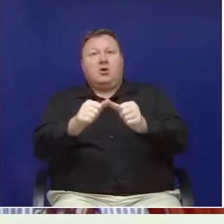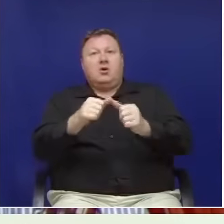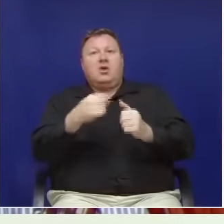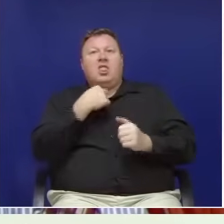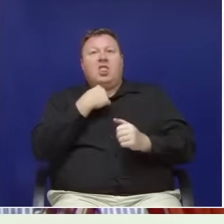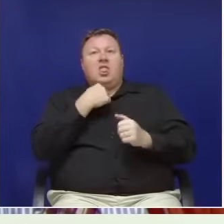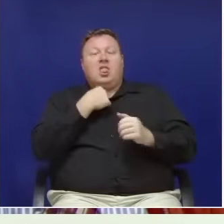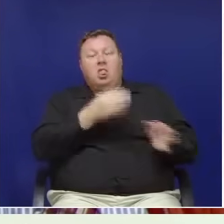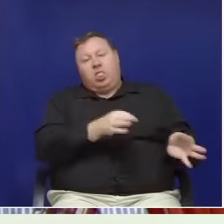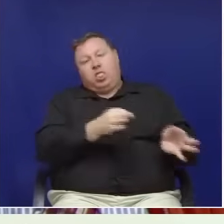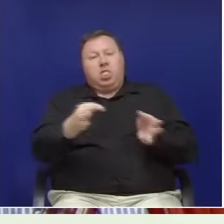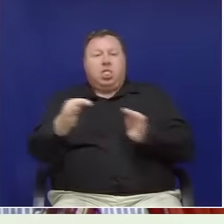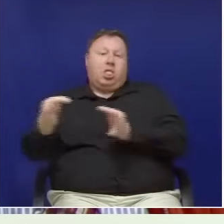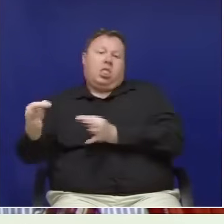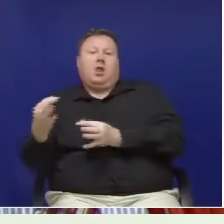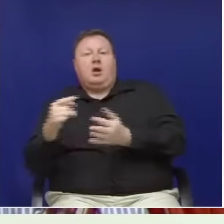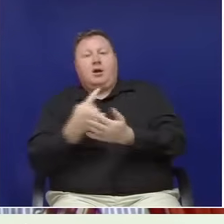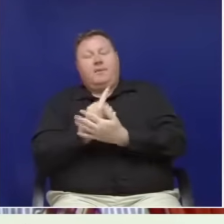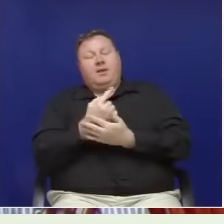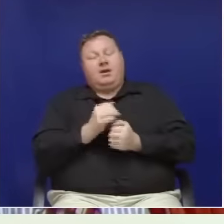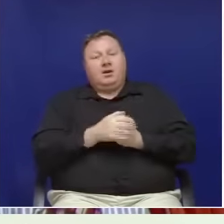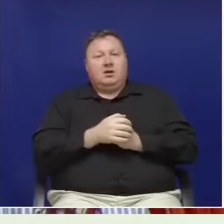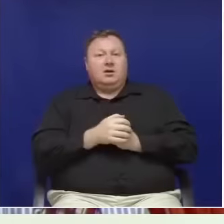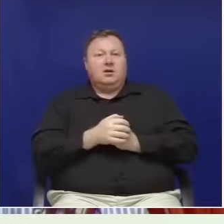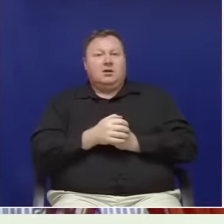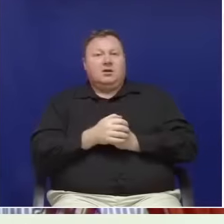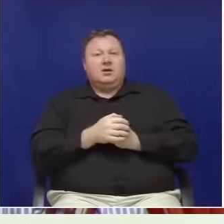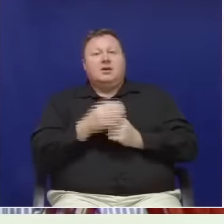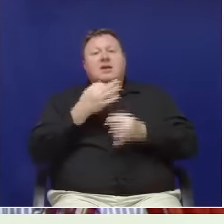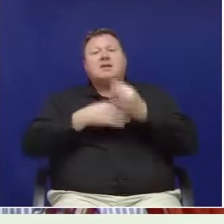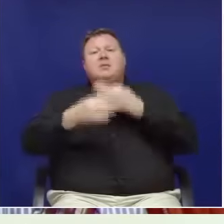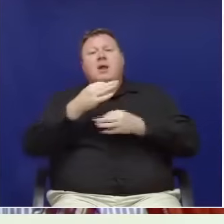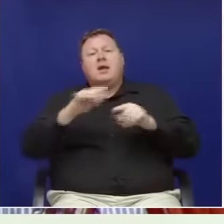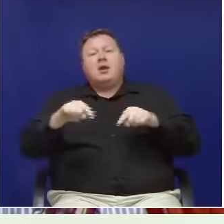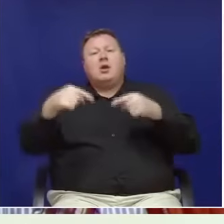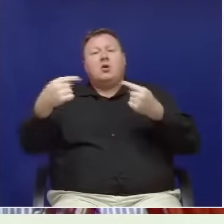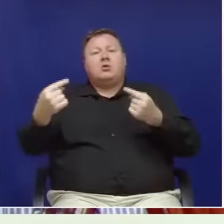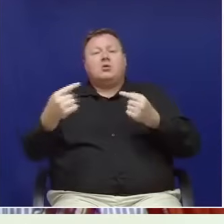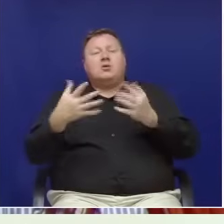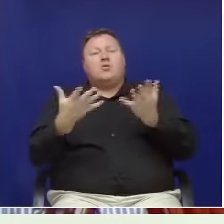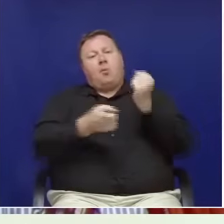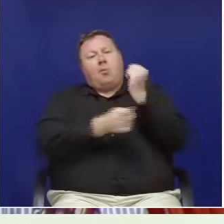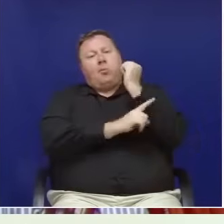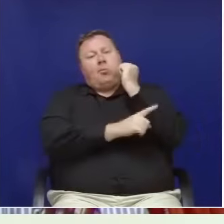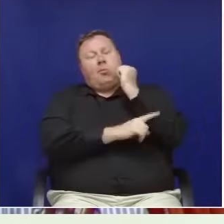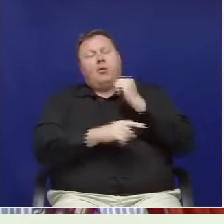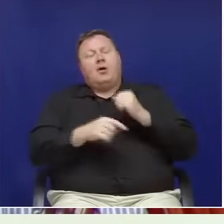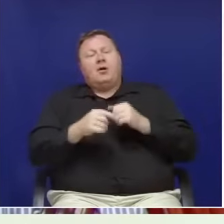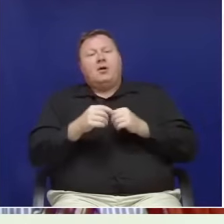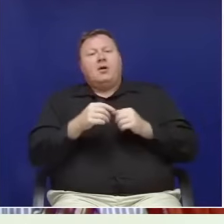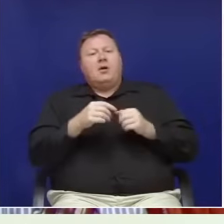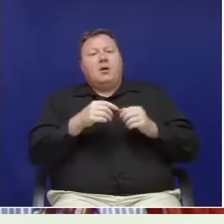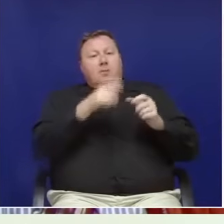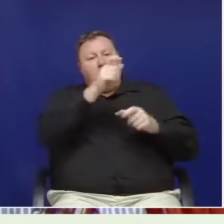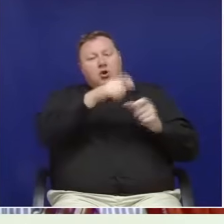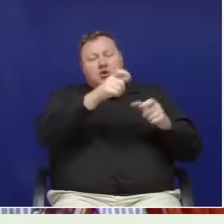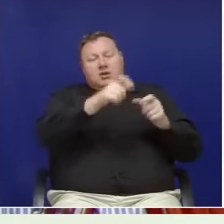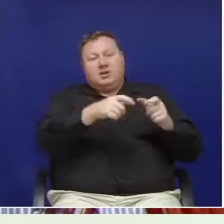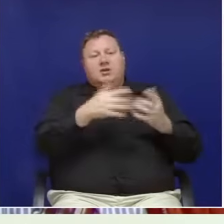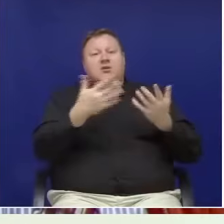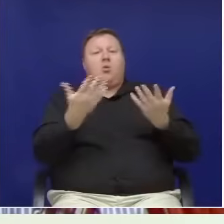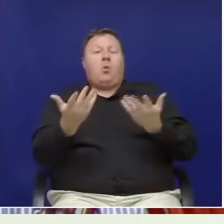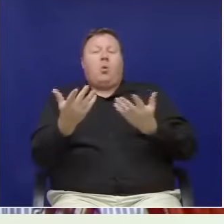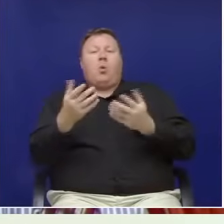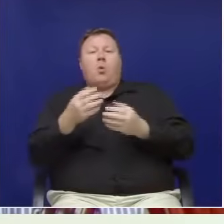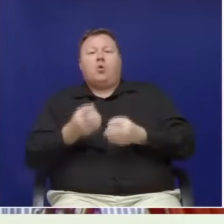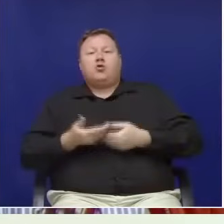delays? Explain what penalties will be imposed on officials or service providers who miss payment